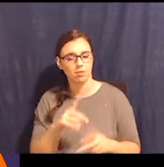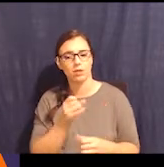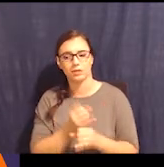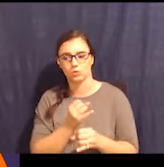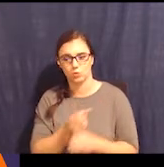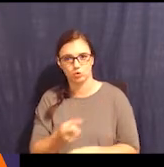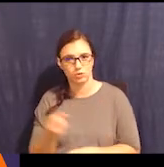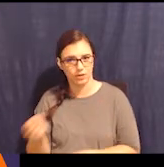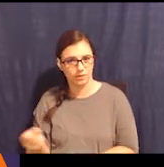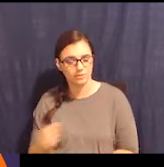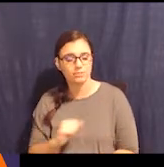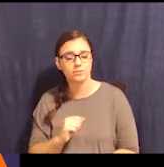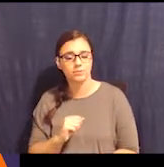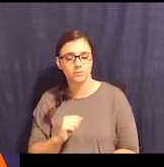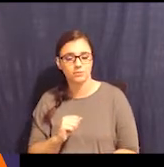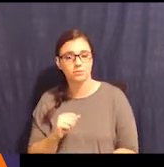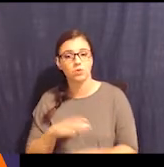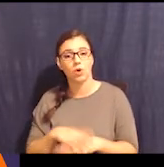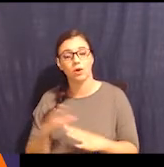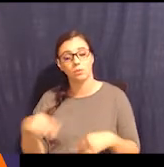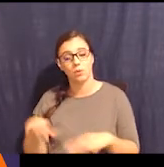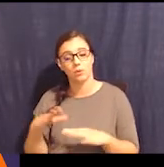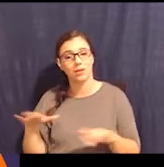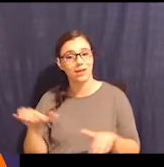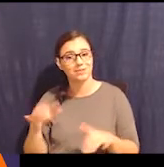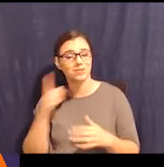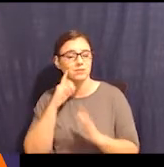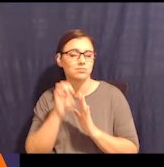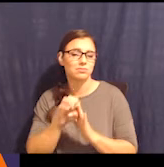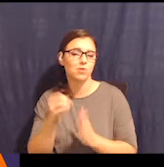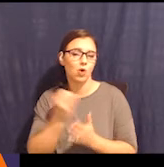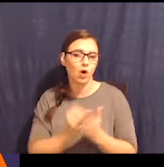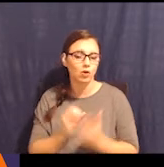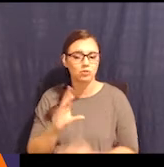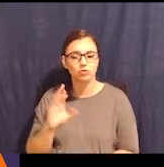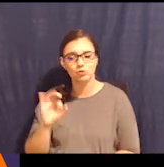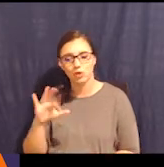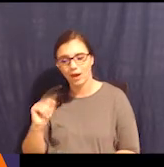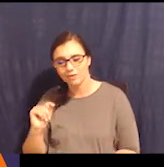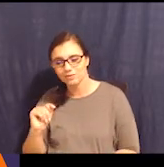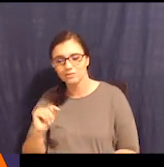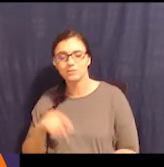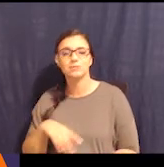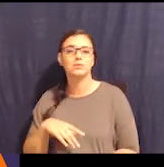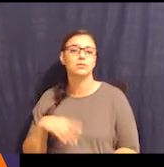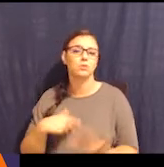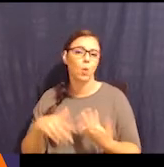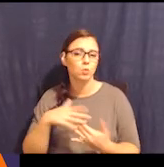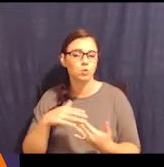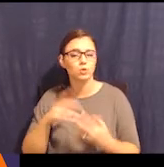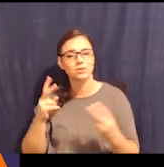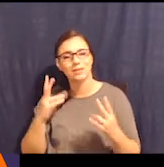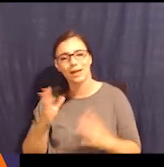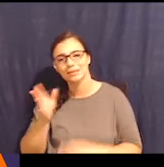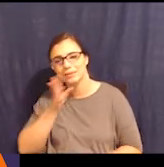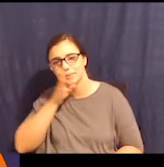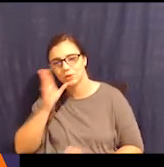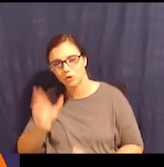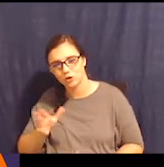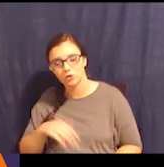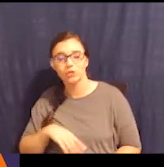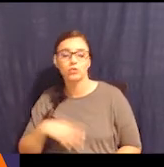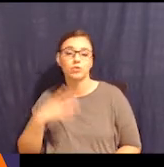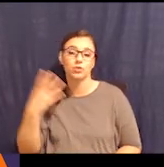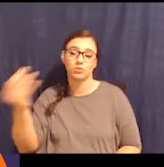and crafts, socials, or guest speakers, off-site excursions or trips to do fun things like going to see a movie